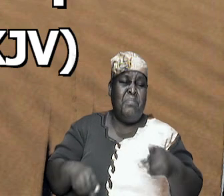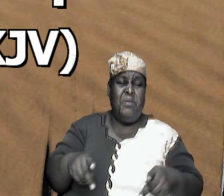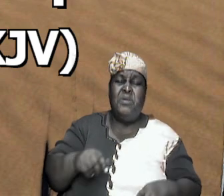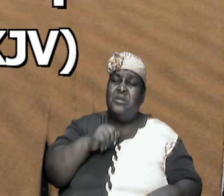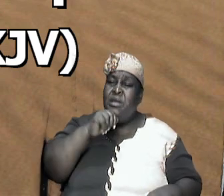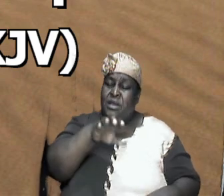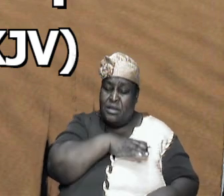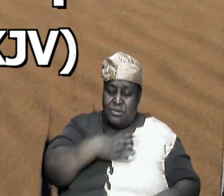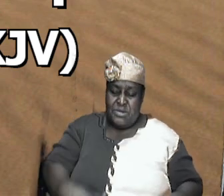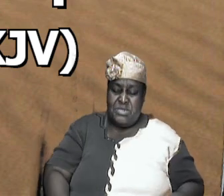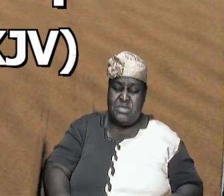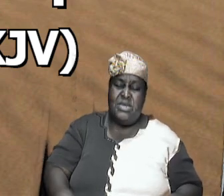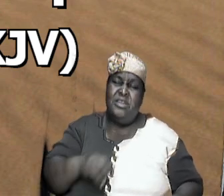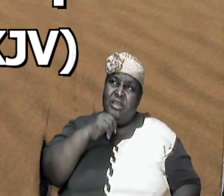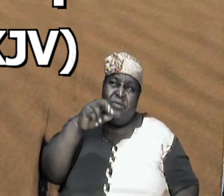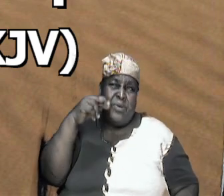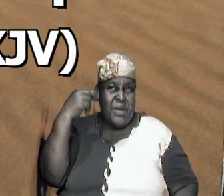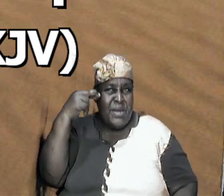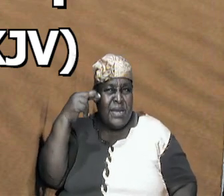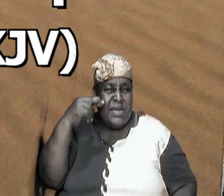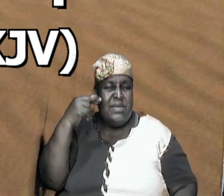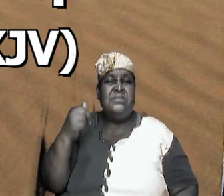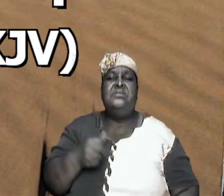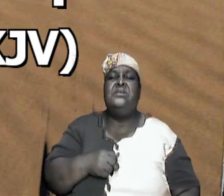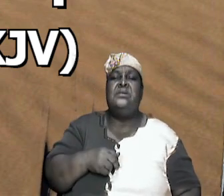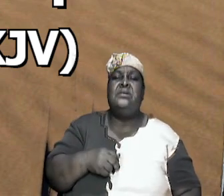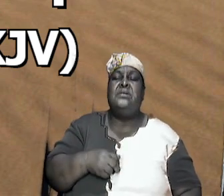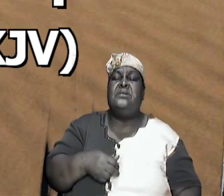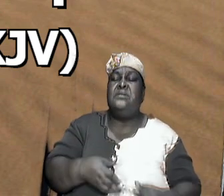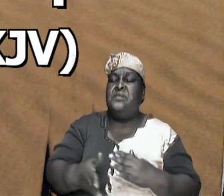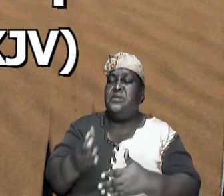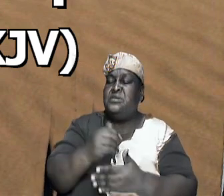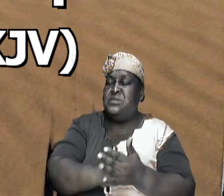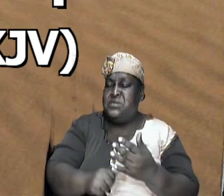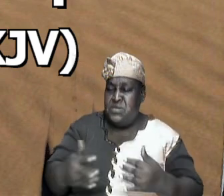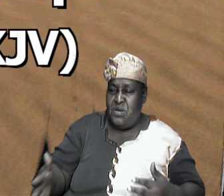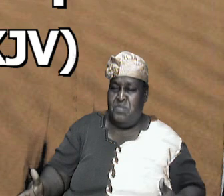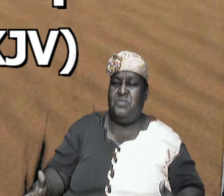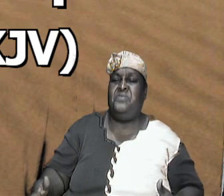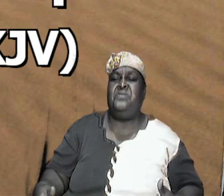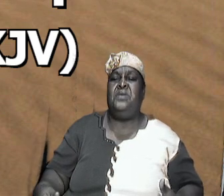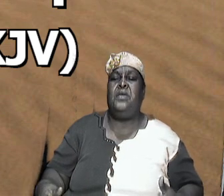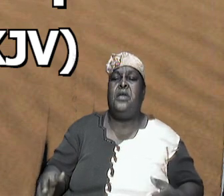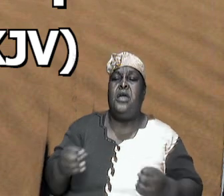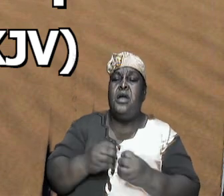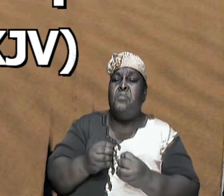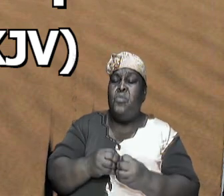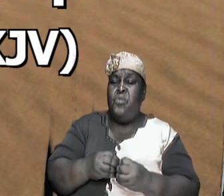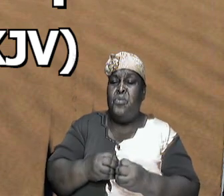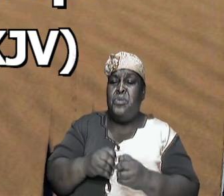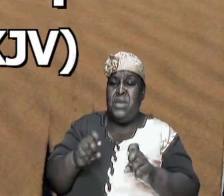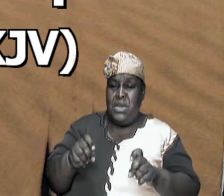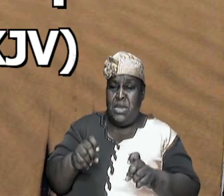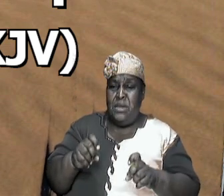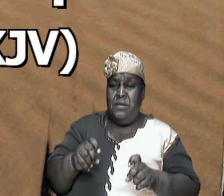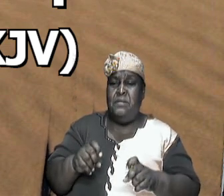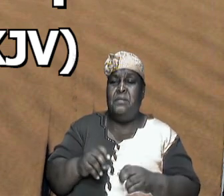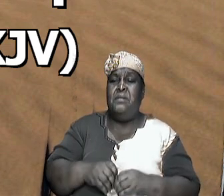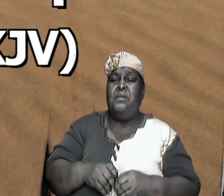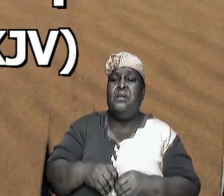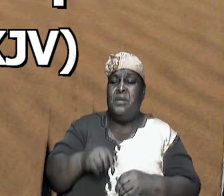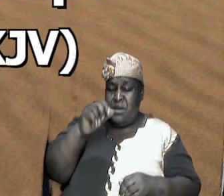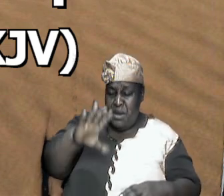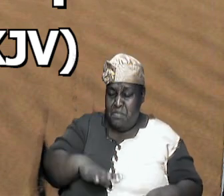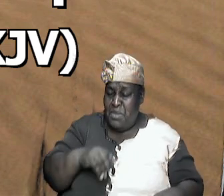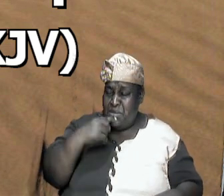They don't realize that, you know, there is something lacking. So the man said, all these things have I kept from my youth up.